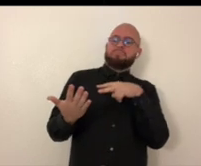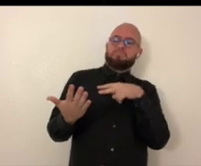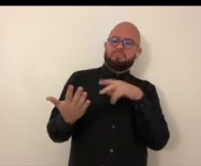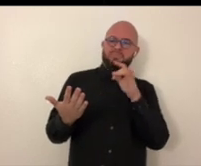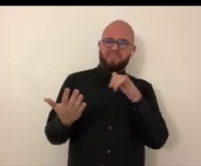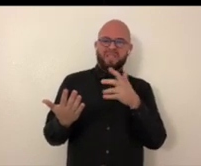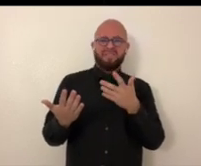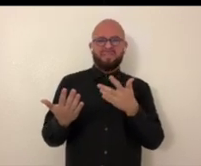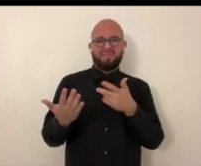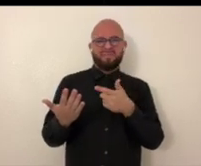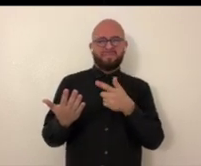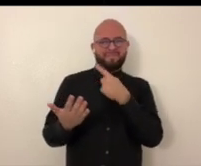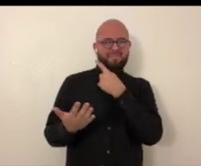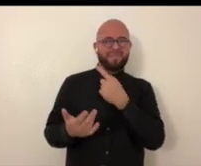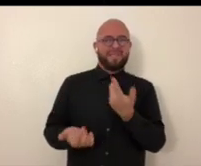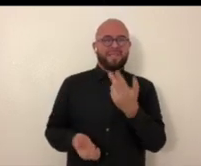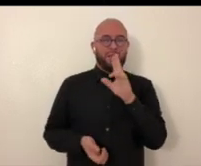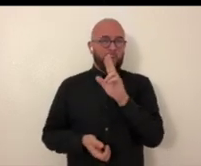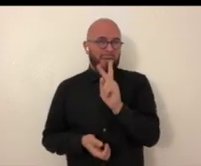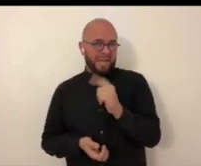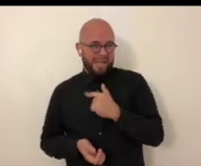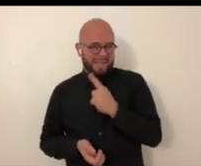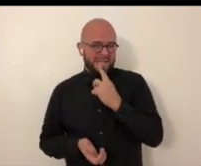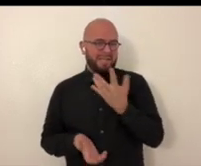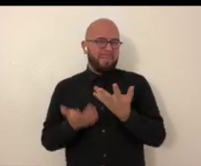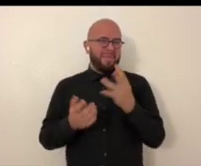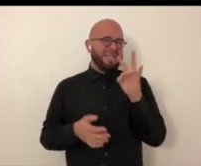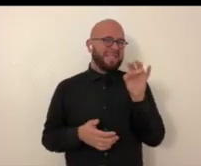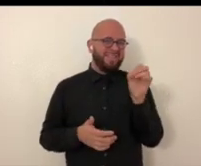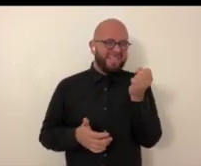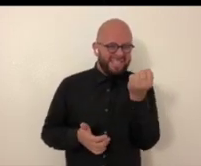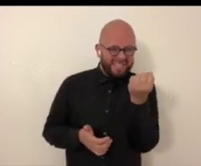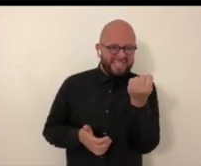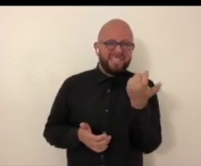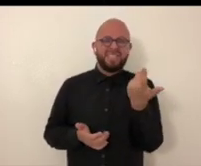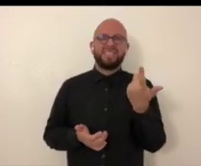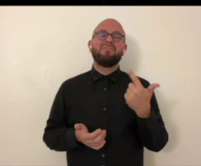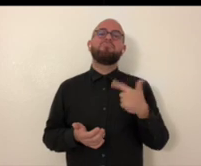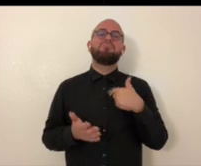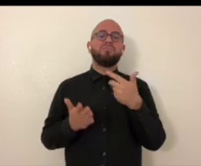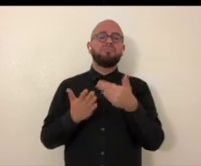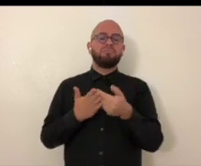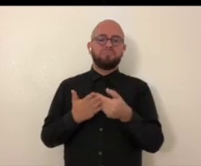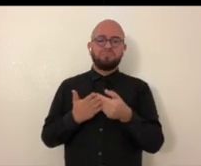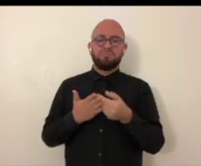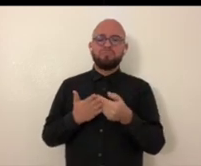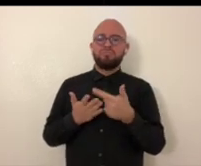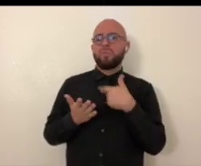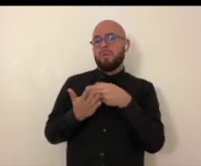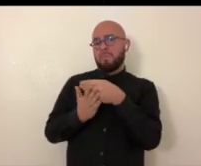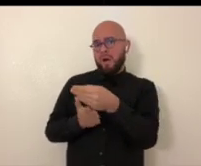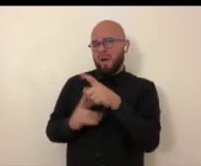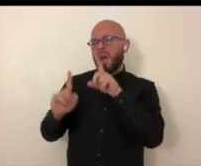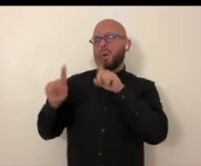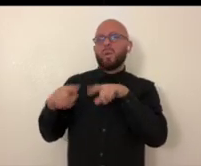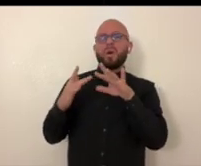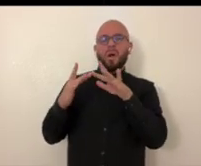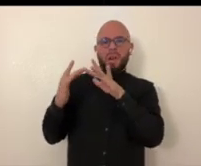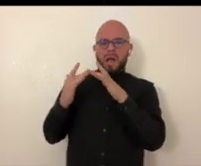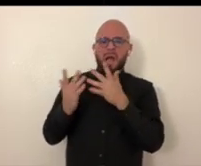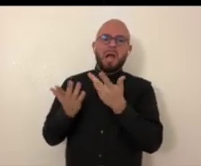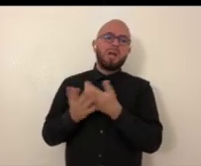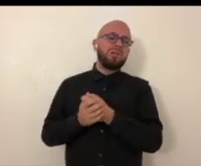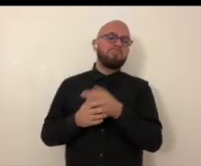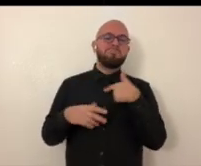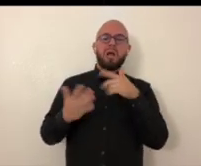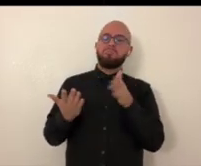Google and stuff, and I came across this. This is from, I think, the UK in the